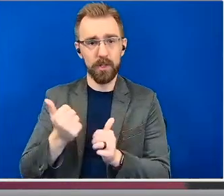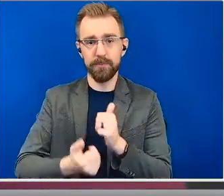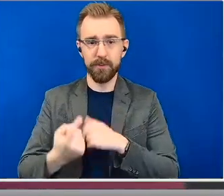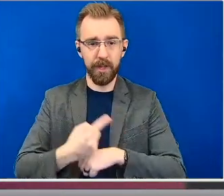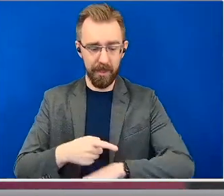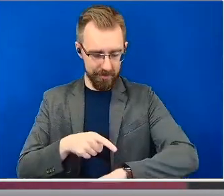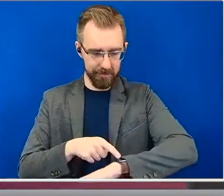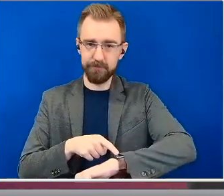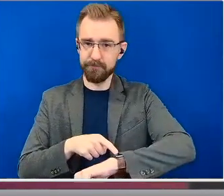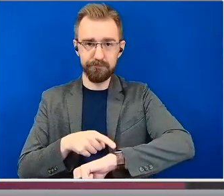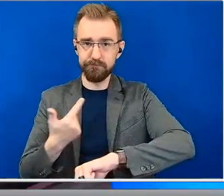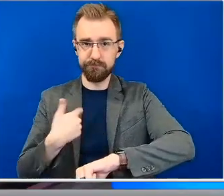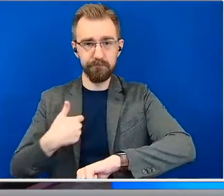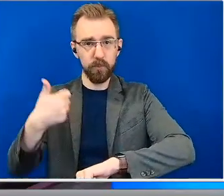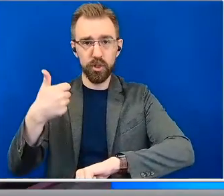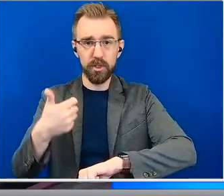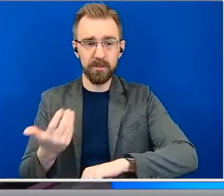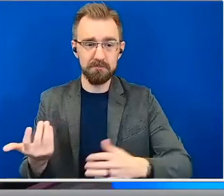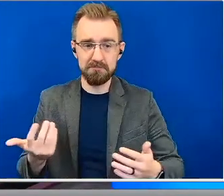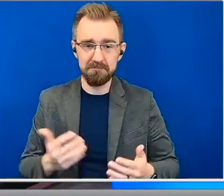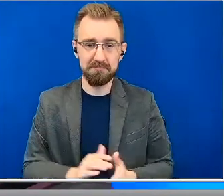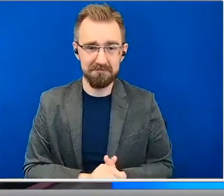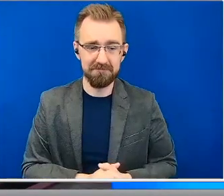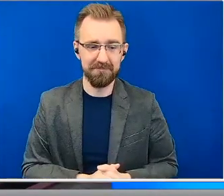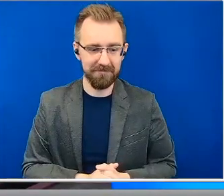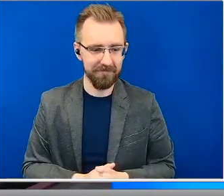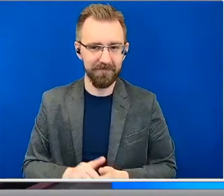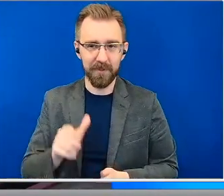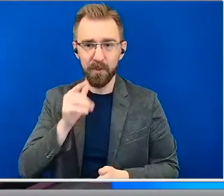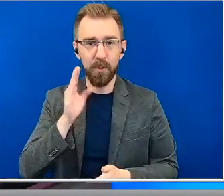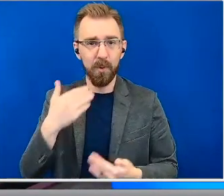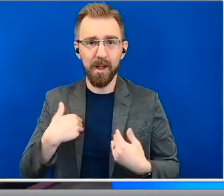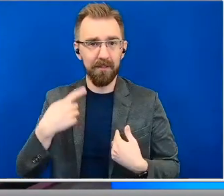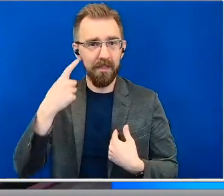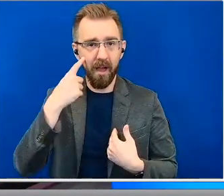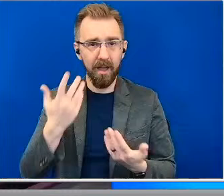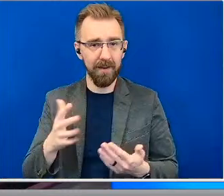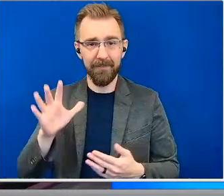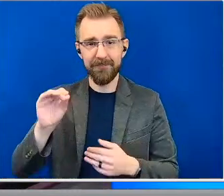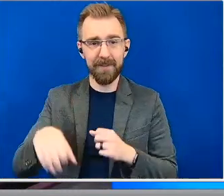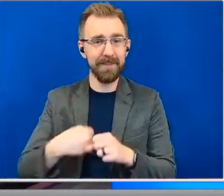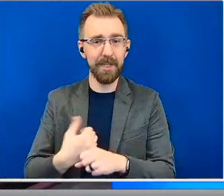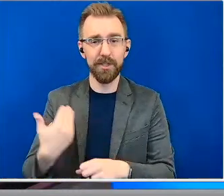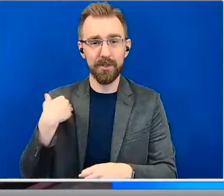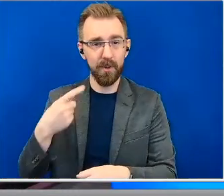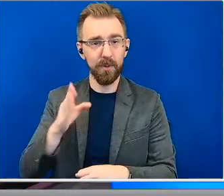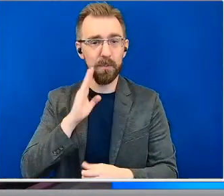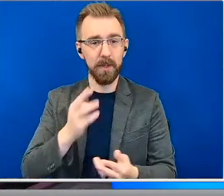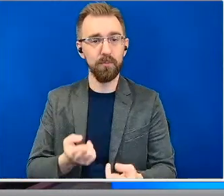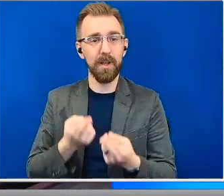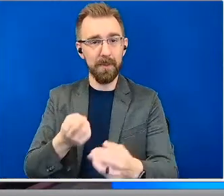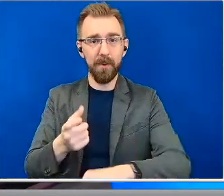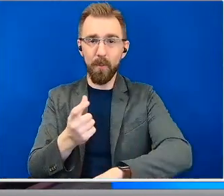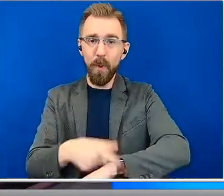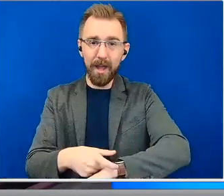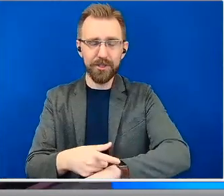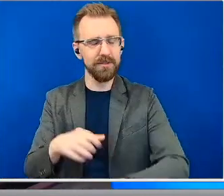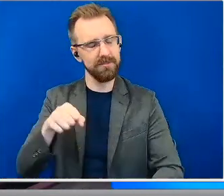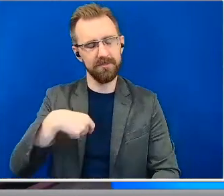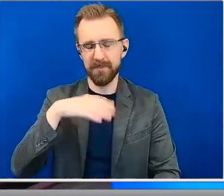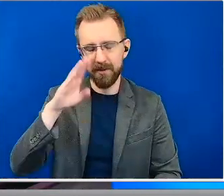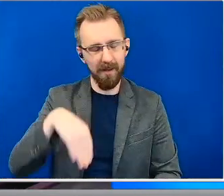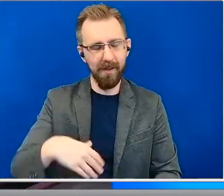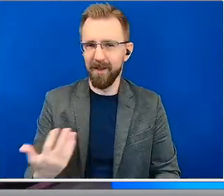good. Who would have thought 50 years ago that you'd be recommending watches? I know.